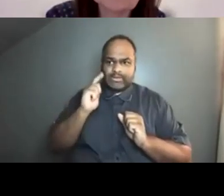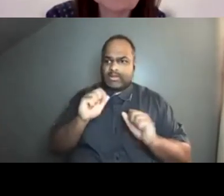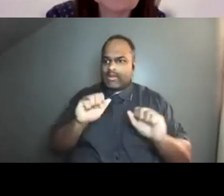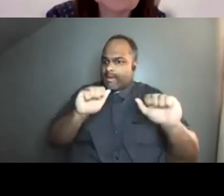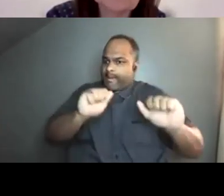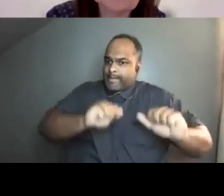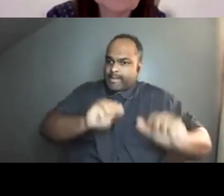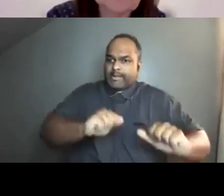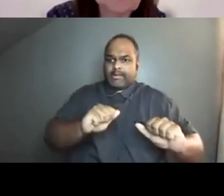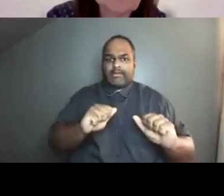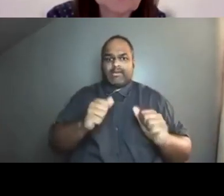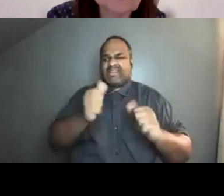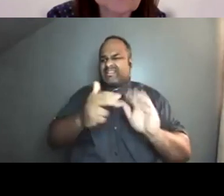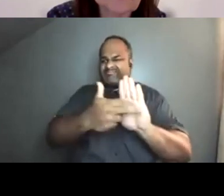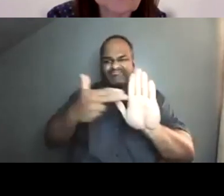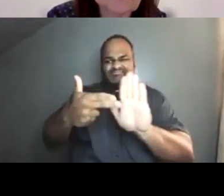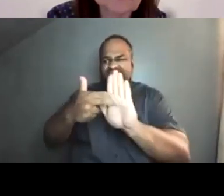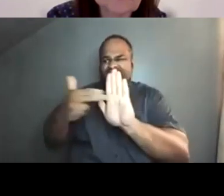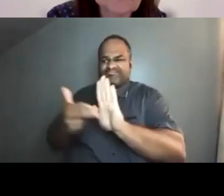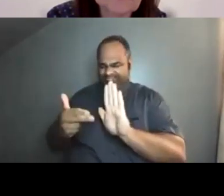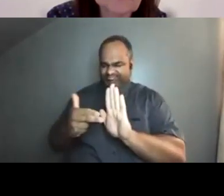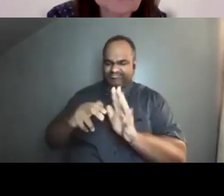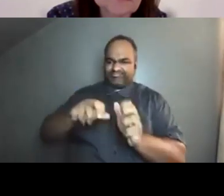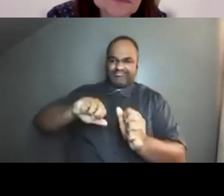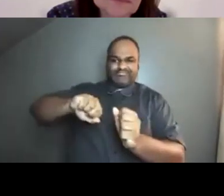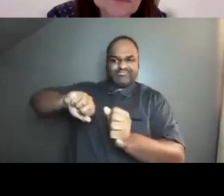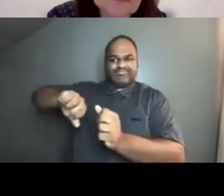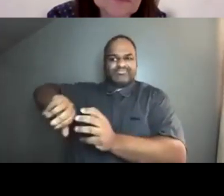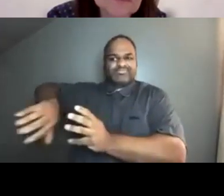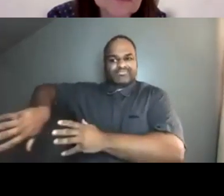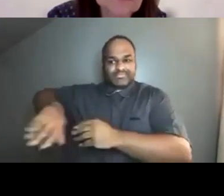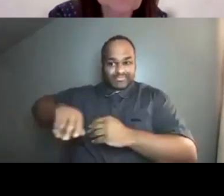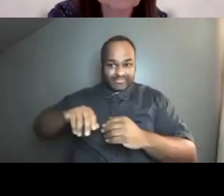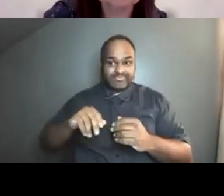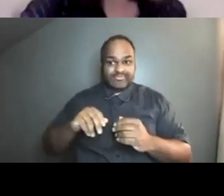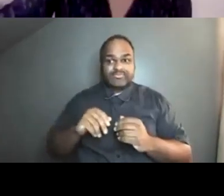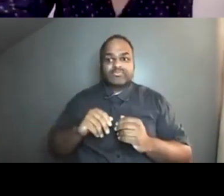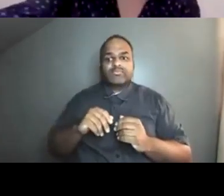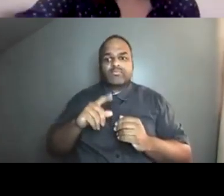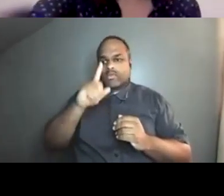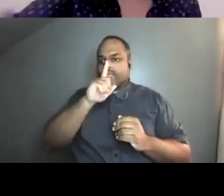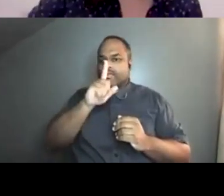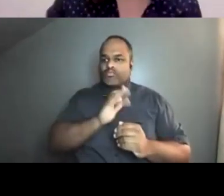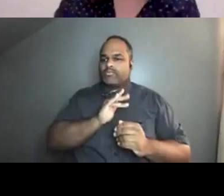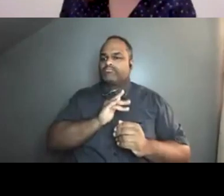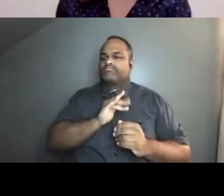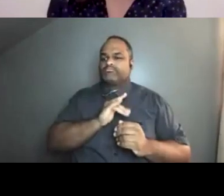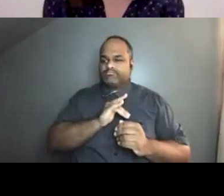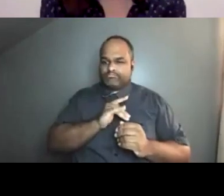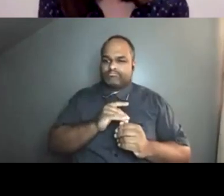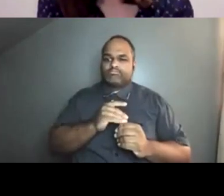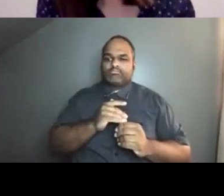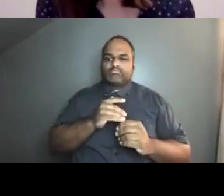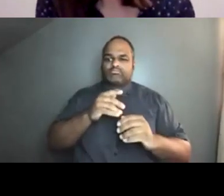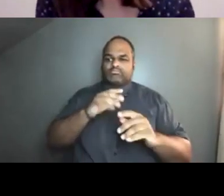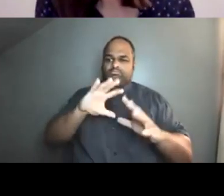ability stereotypes. So that's really, I think they put it in a brilliant way, this